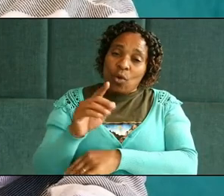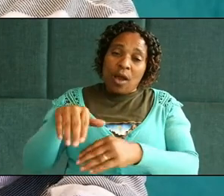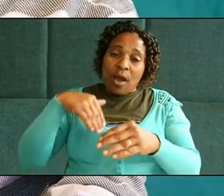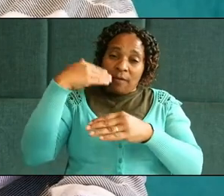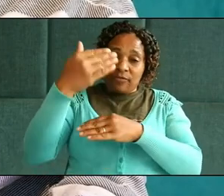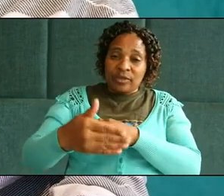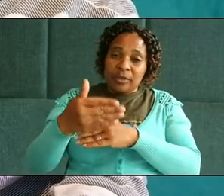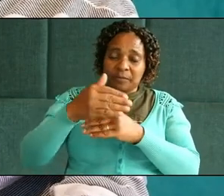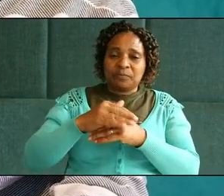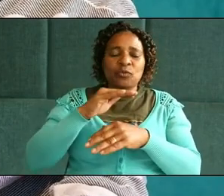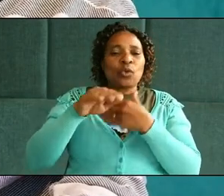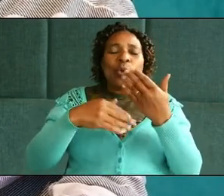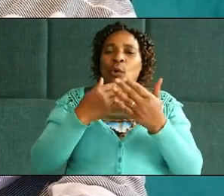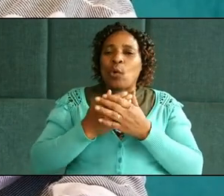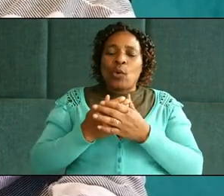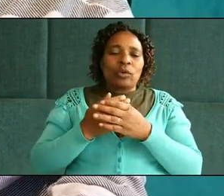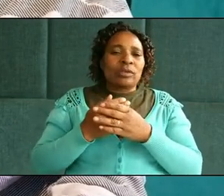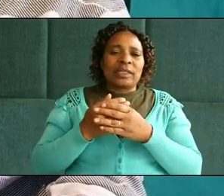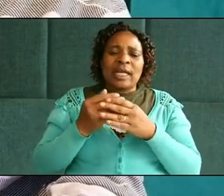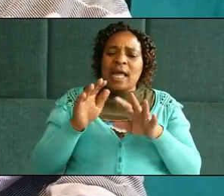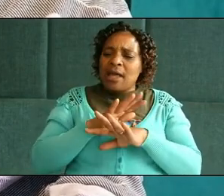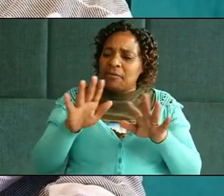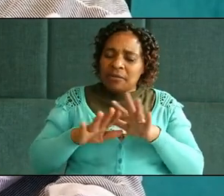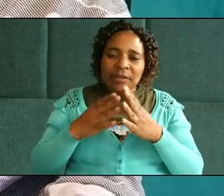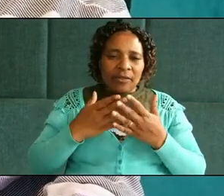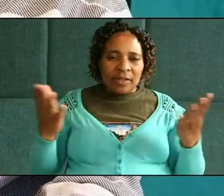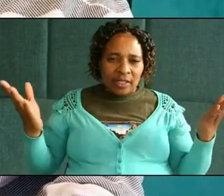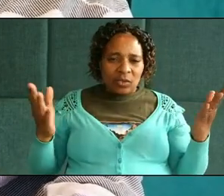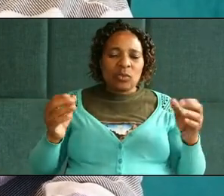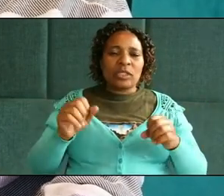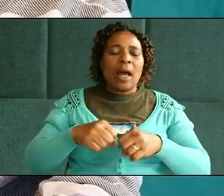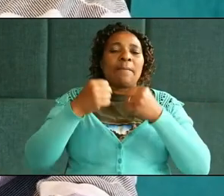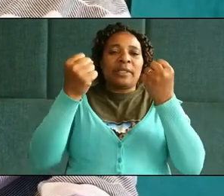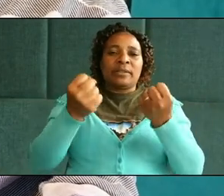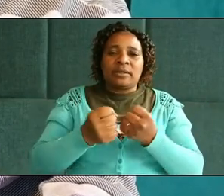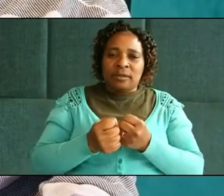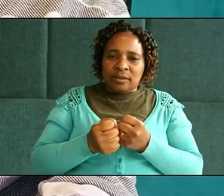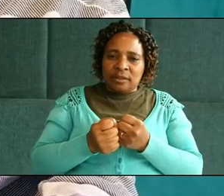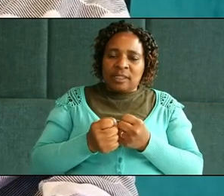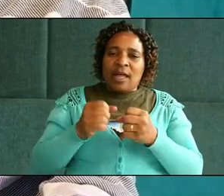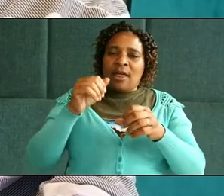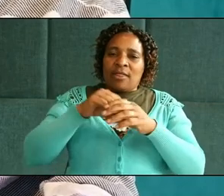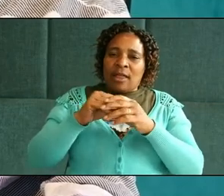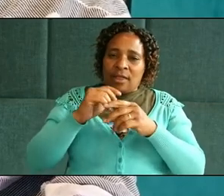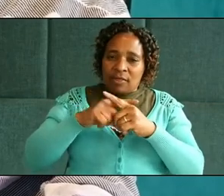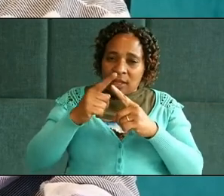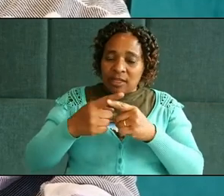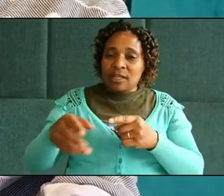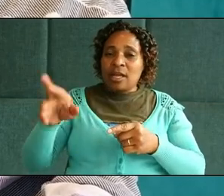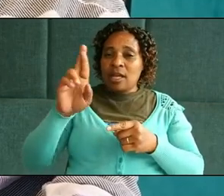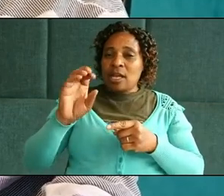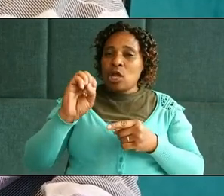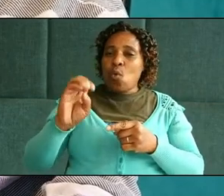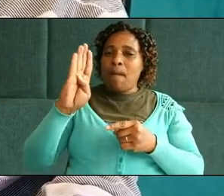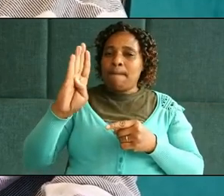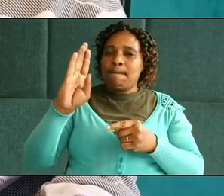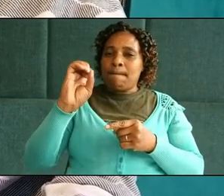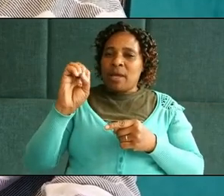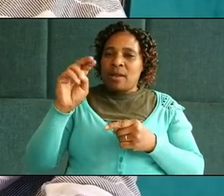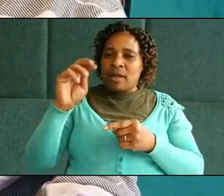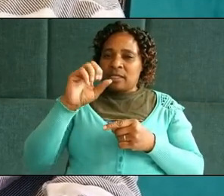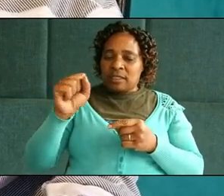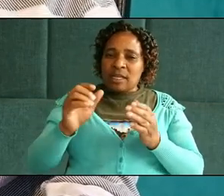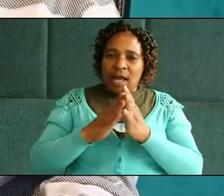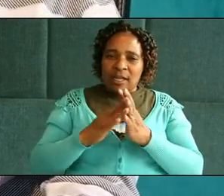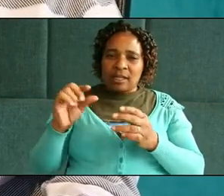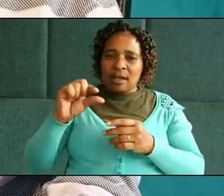after all that, after everything was commissioned, the Reubenites and the Gadites and the half-tribe of